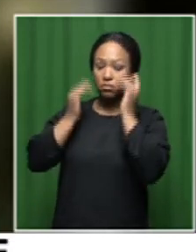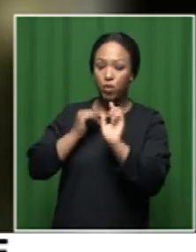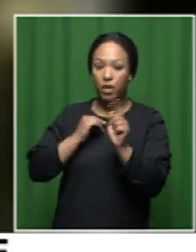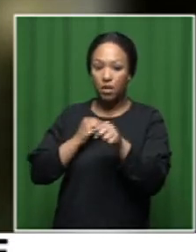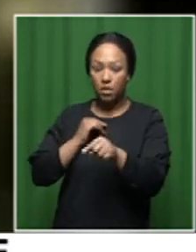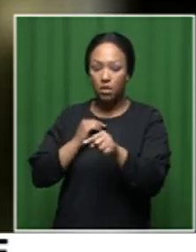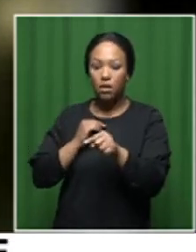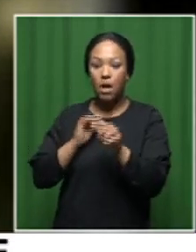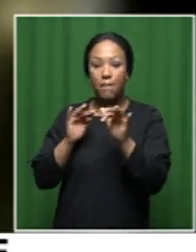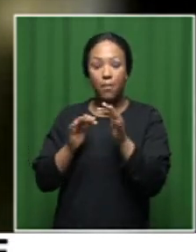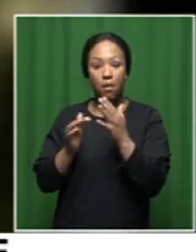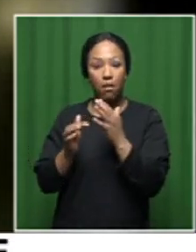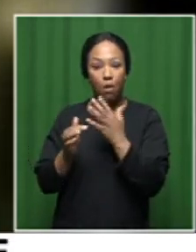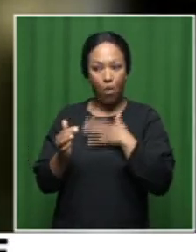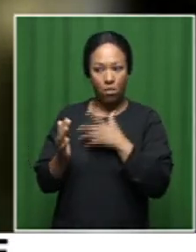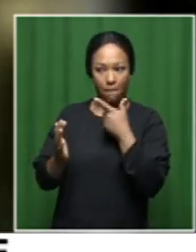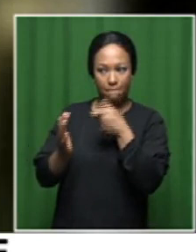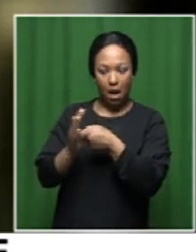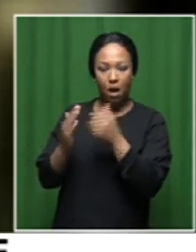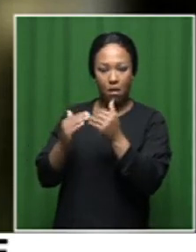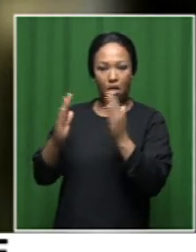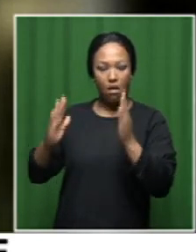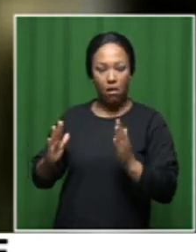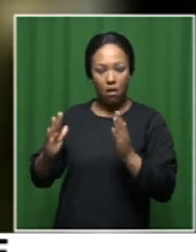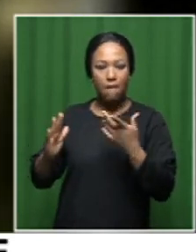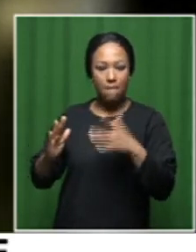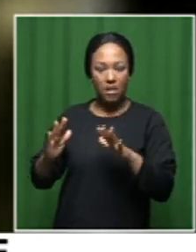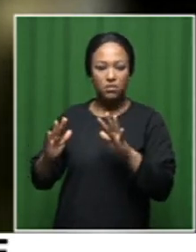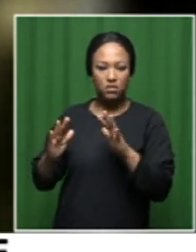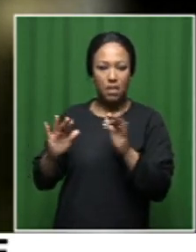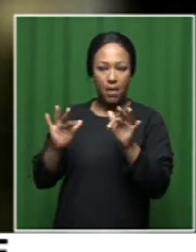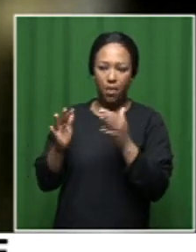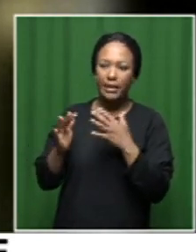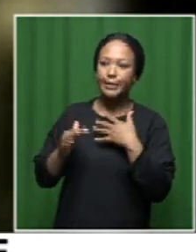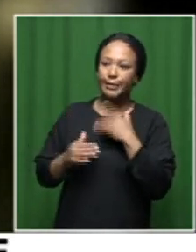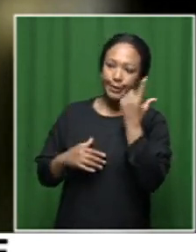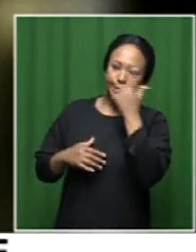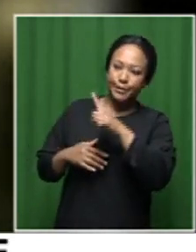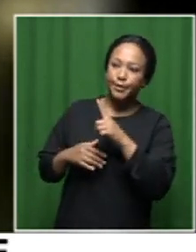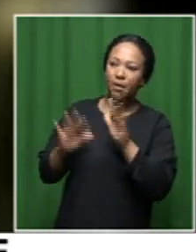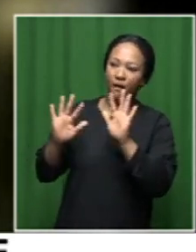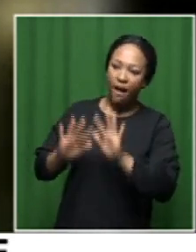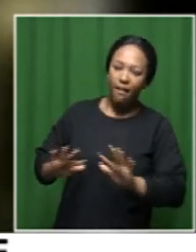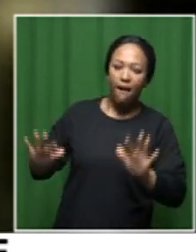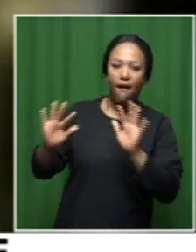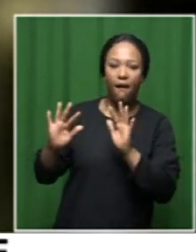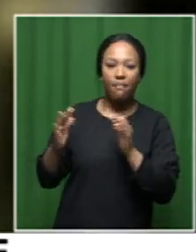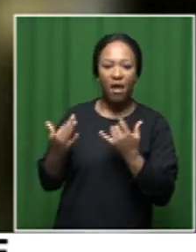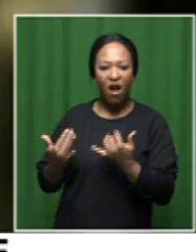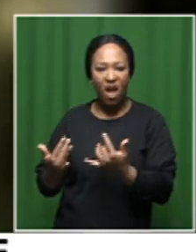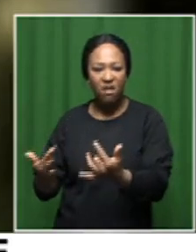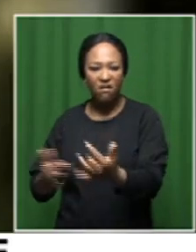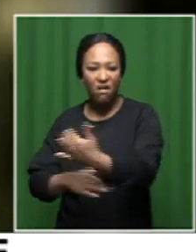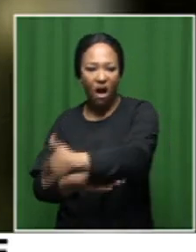when potential buyers are arriving to your property, to make it look attractive, also make sure that your garden areas are low